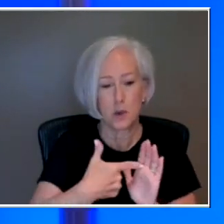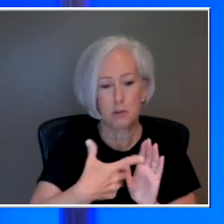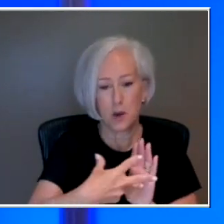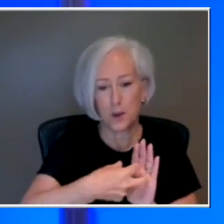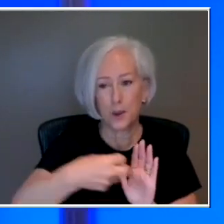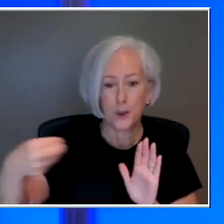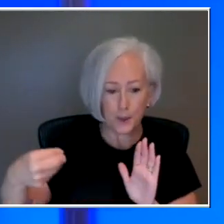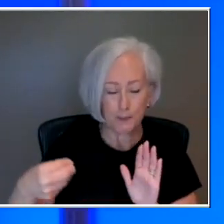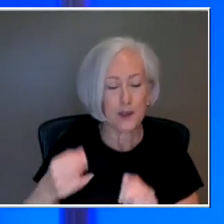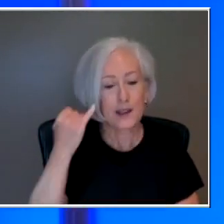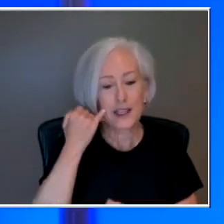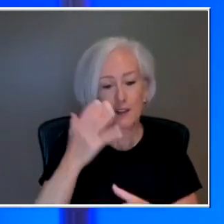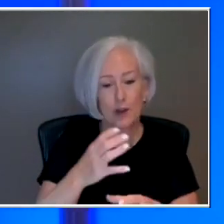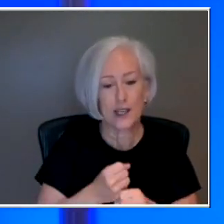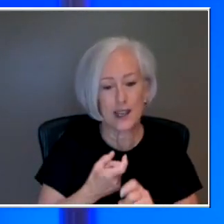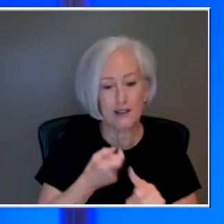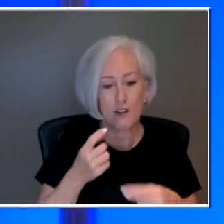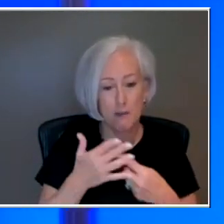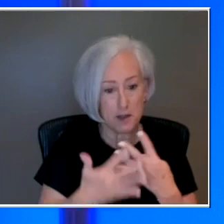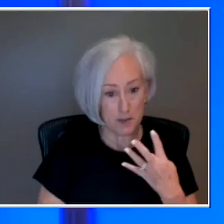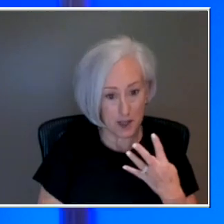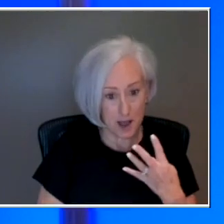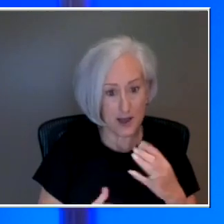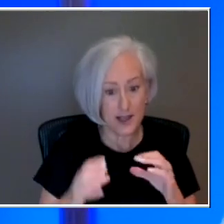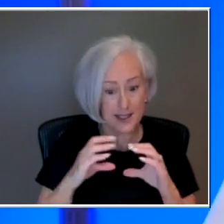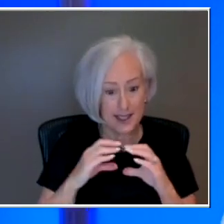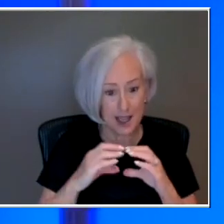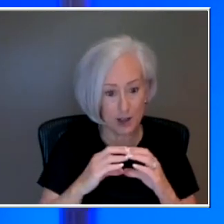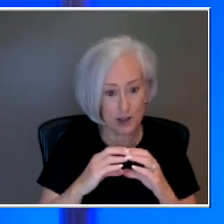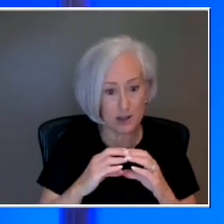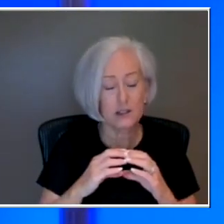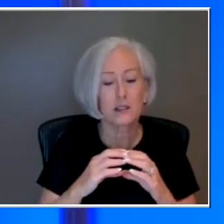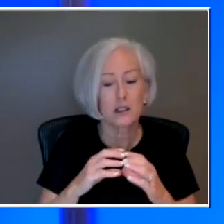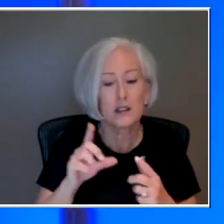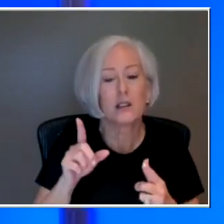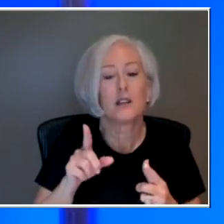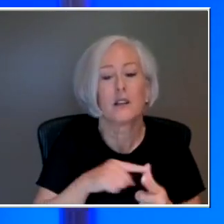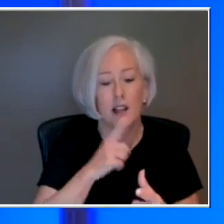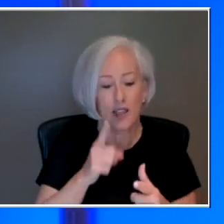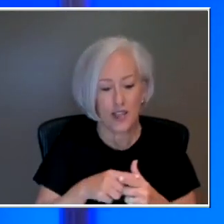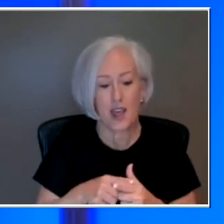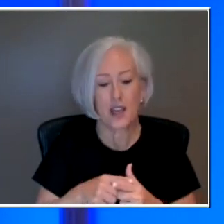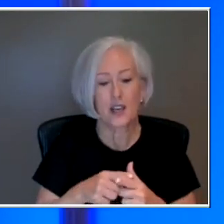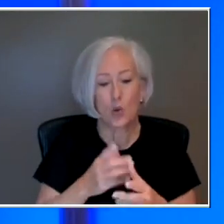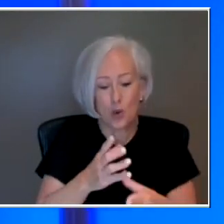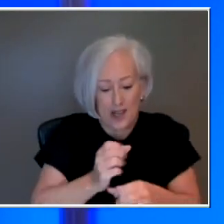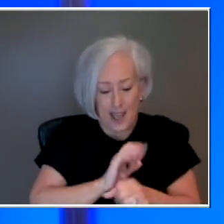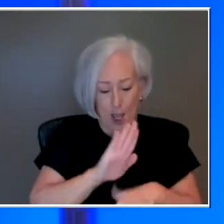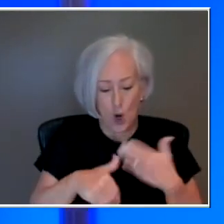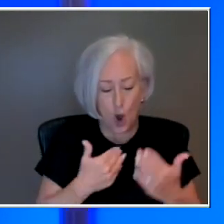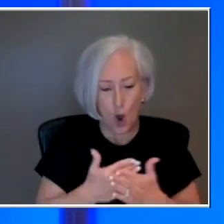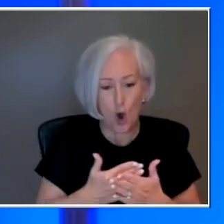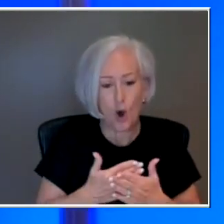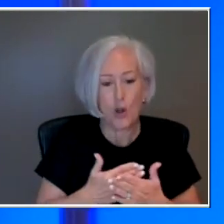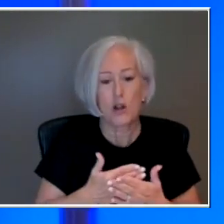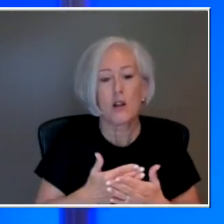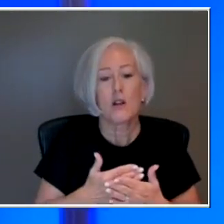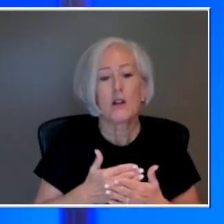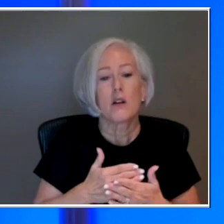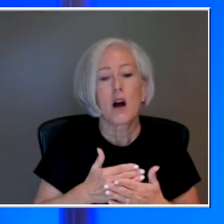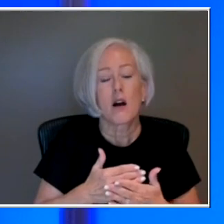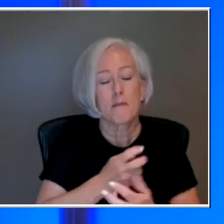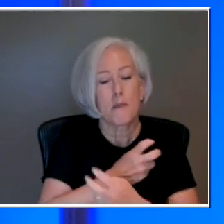blood, we can get cells from all the bone marrow space in our body, whereas when we